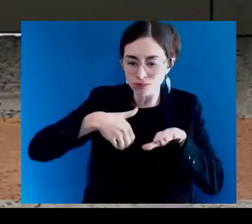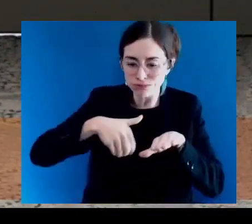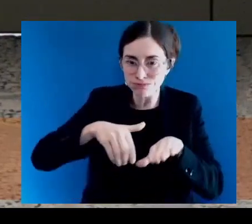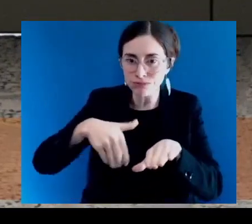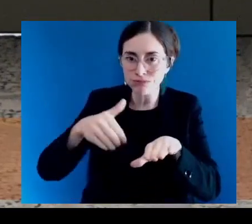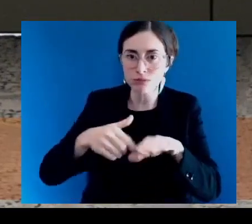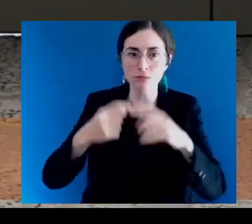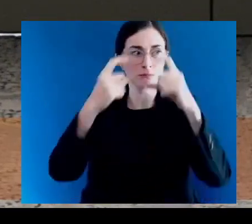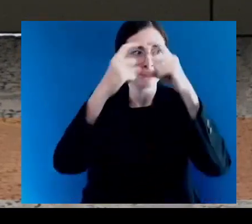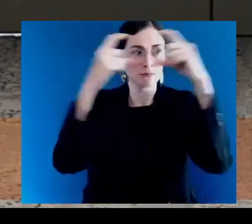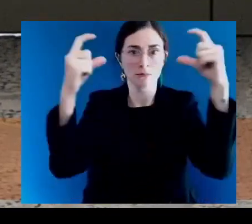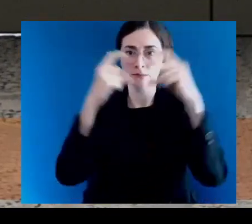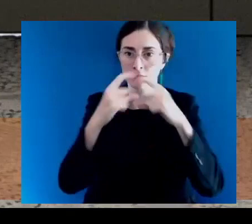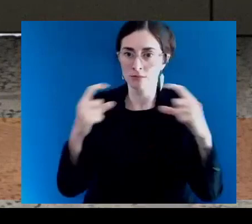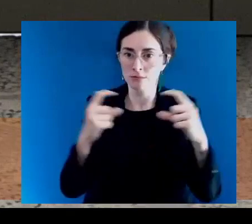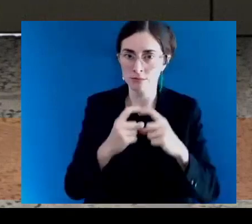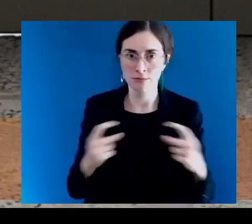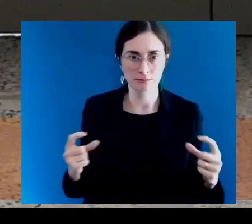pages 10,